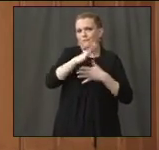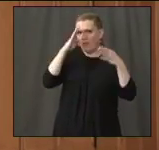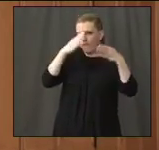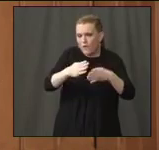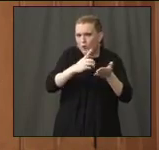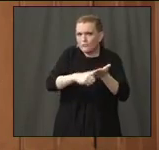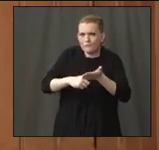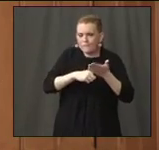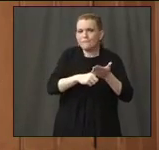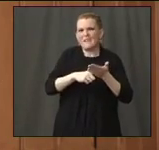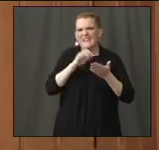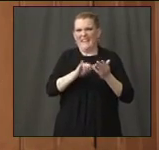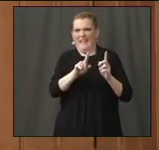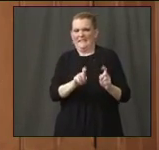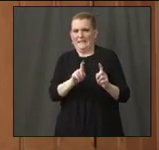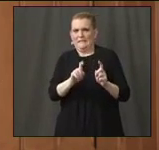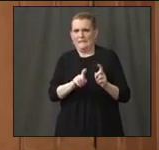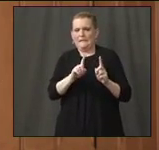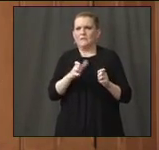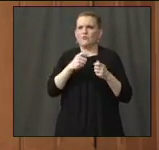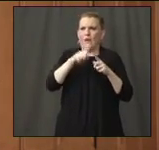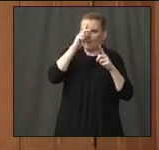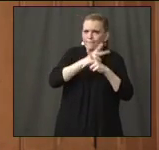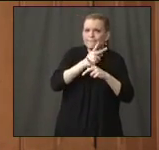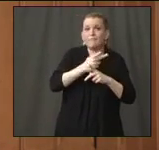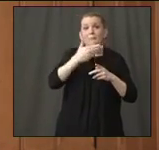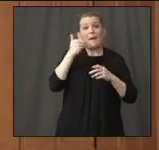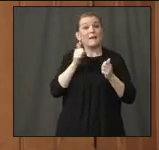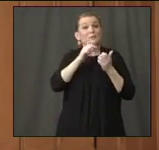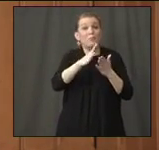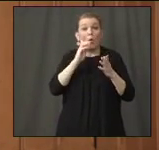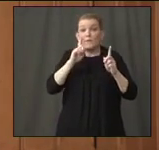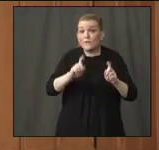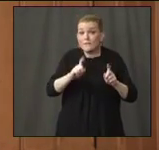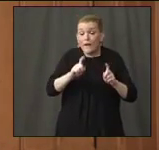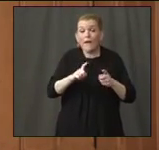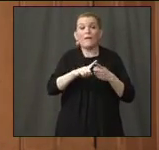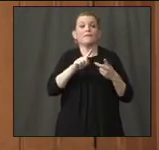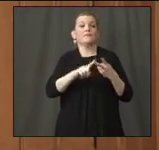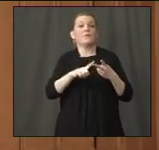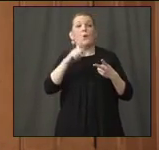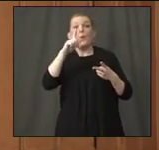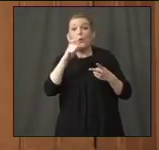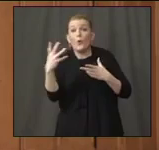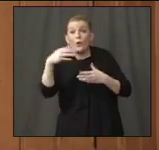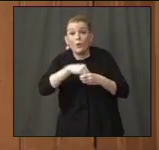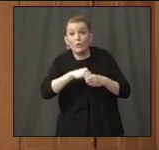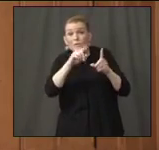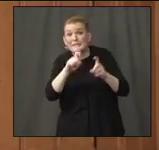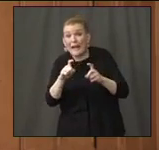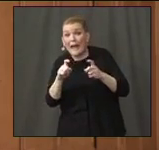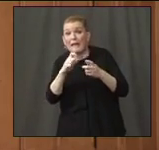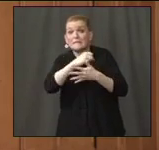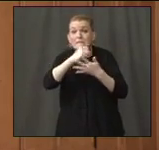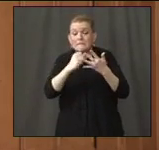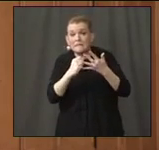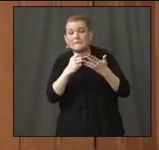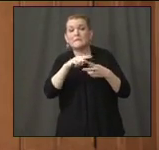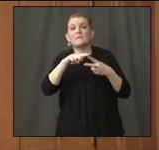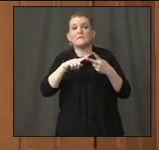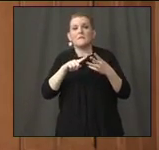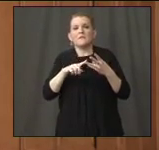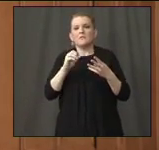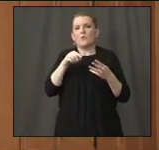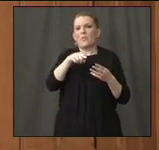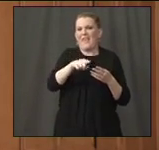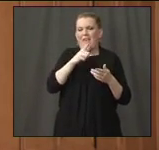test with what frequency? And there's a very strategic approach that they're taking to help recommend to the governor how we would want to approach that. So you'll be hearing